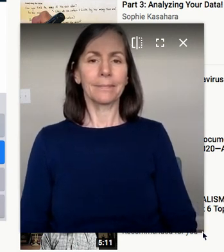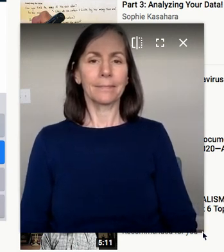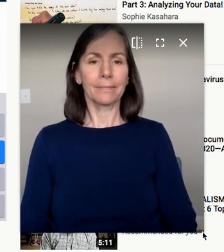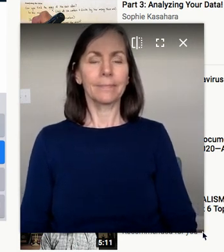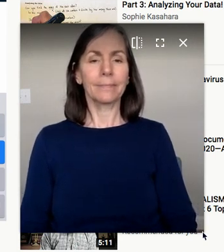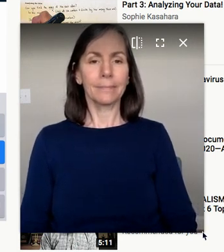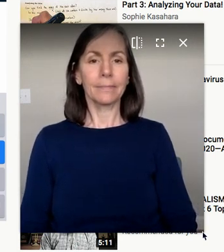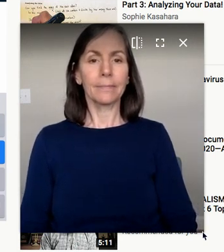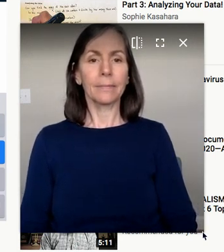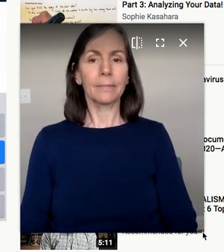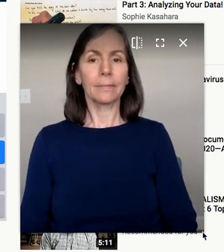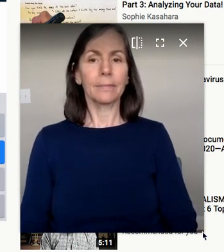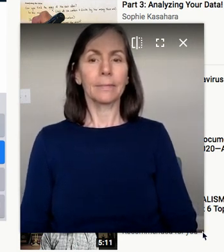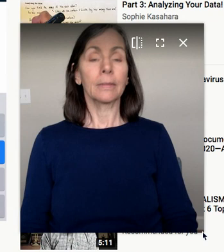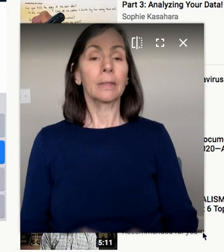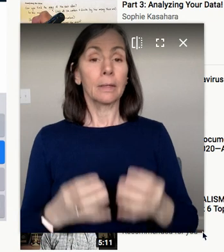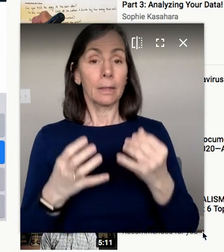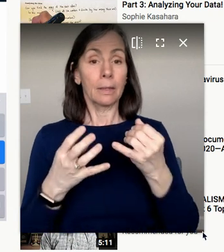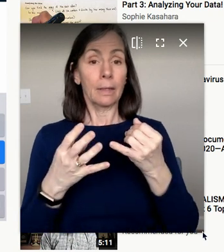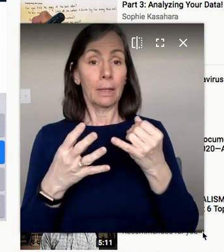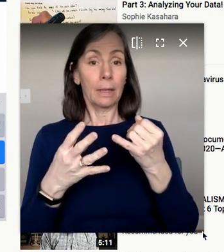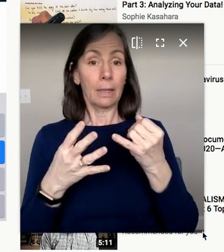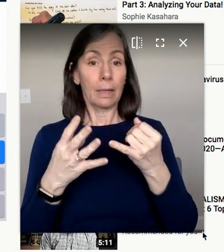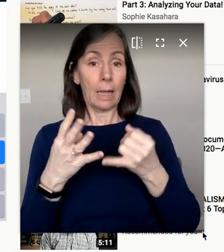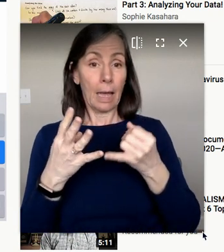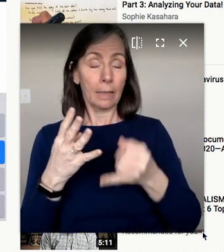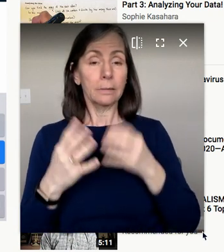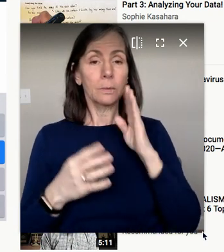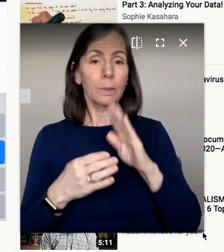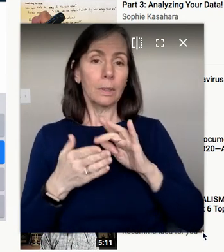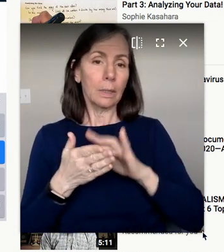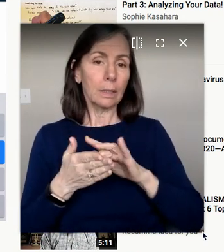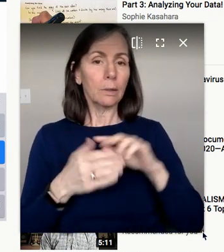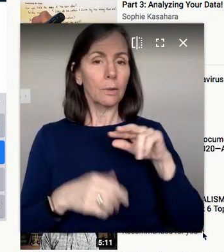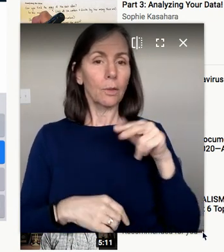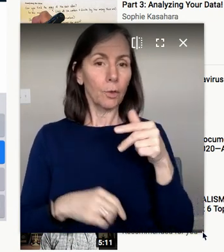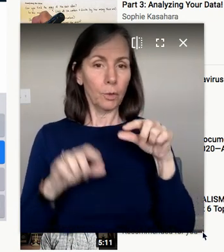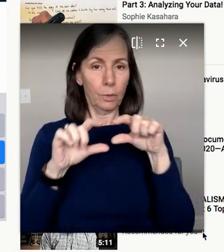And then for the last one, I'm going to click on blank 3.